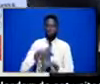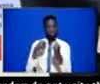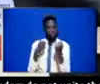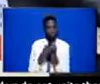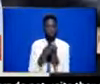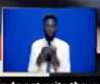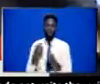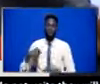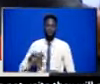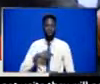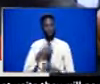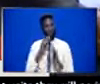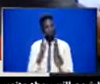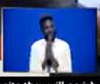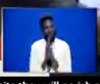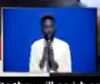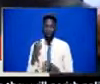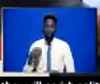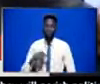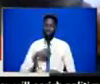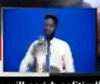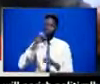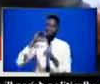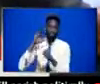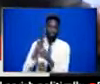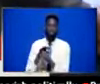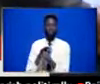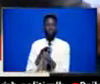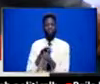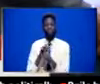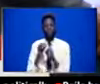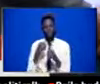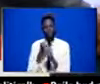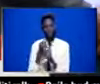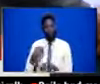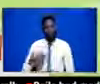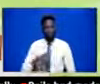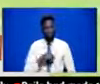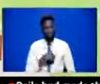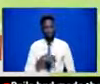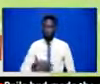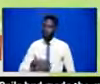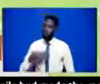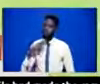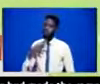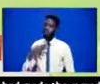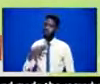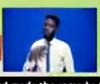prayers, you have our commitment. Do us and make us proud.